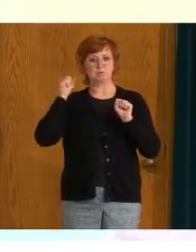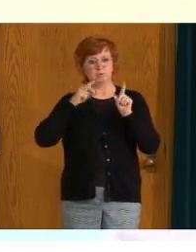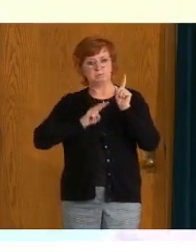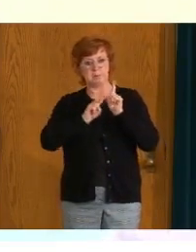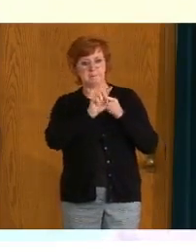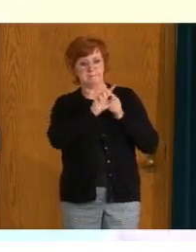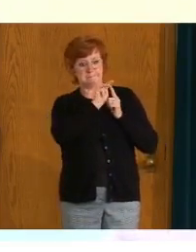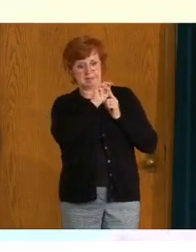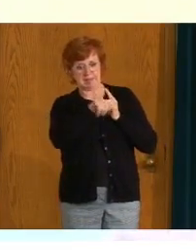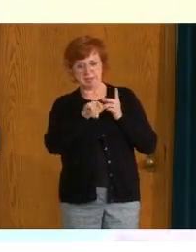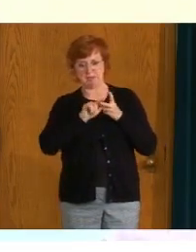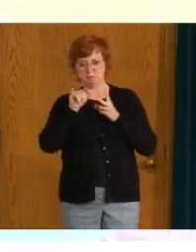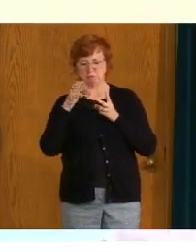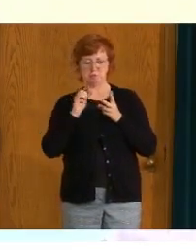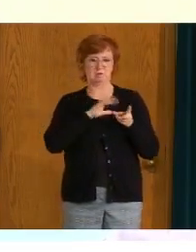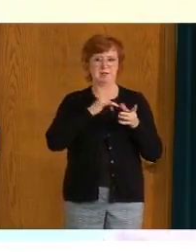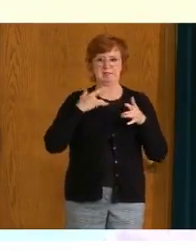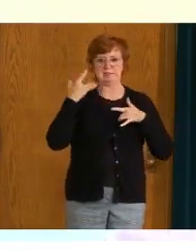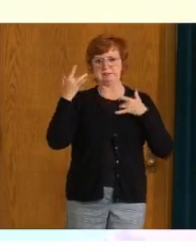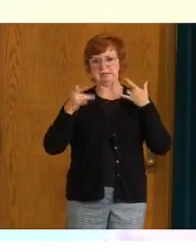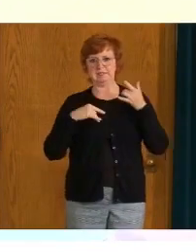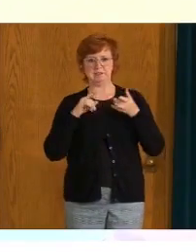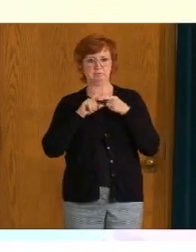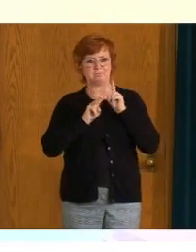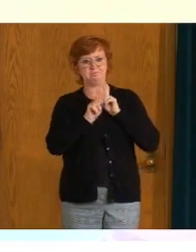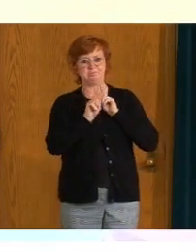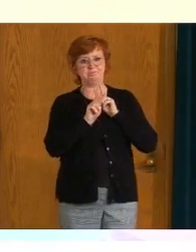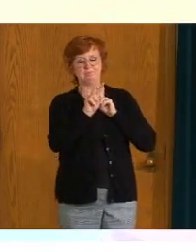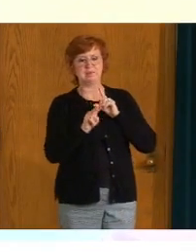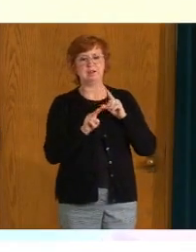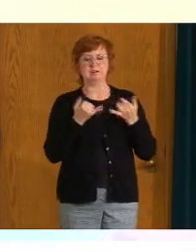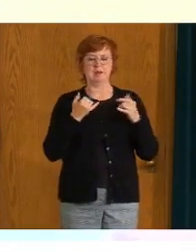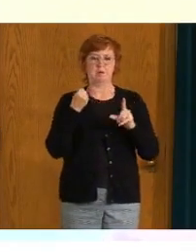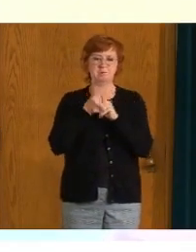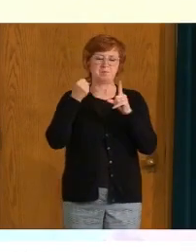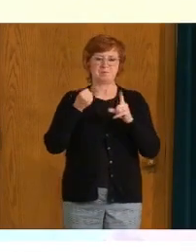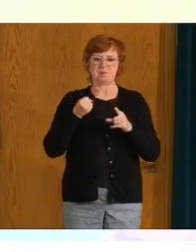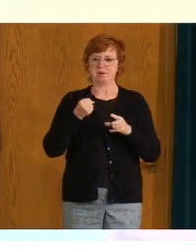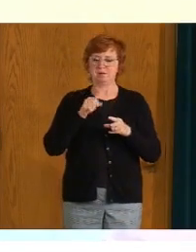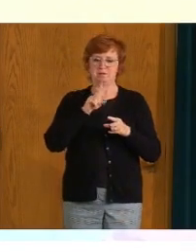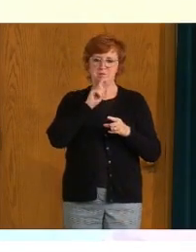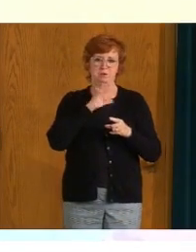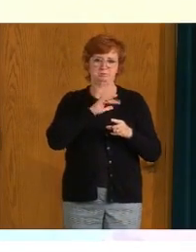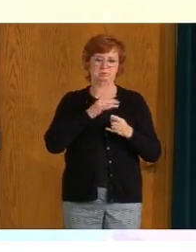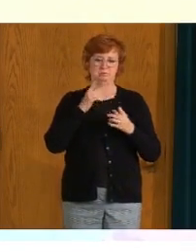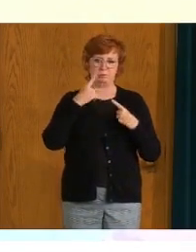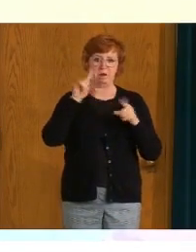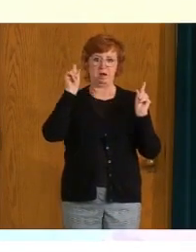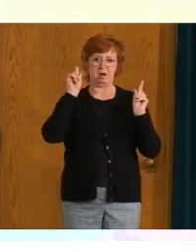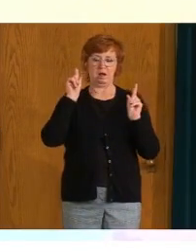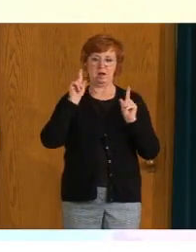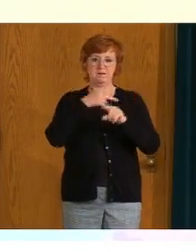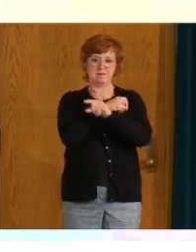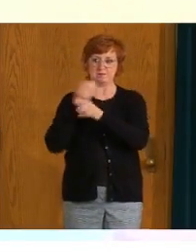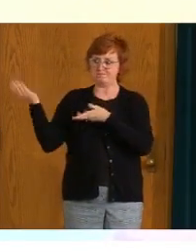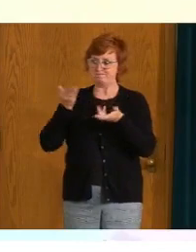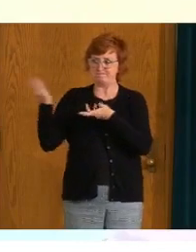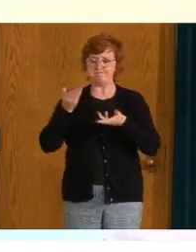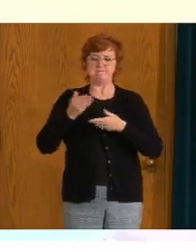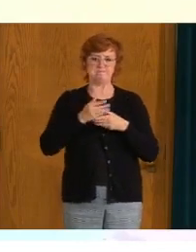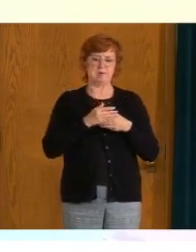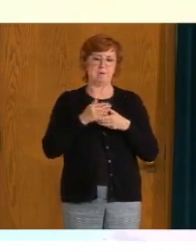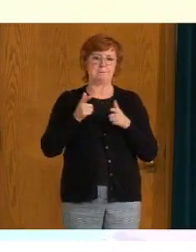be exceeded by high volumes of Pfizer and Moderna vaccines coming. And again, as Derek laid out,